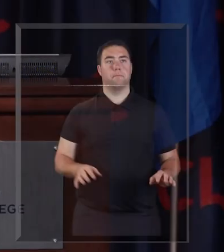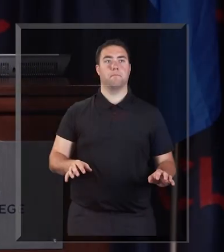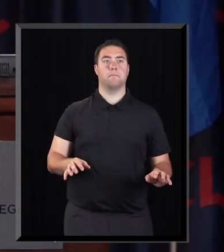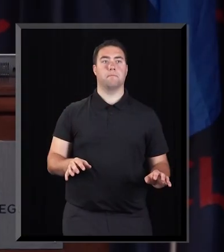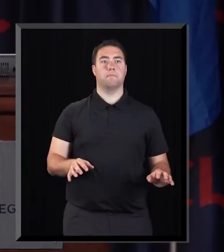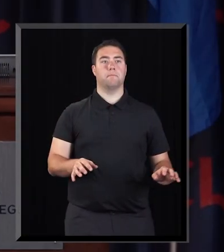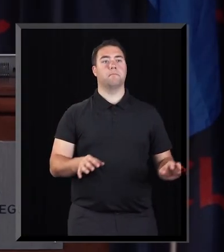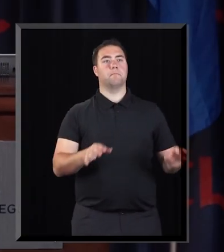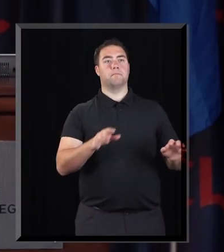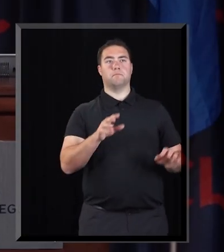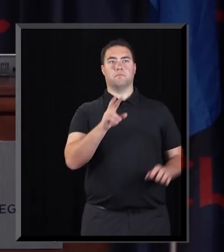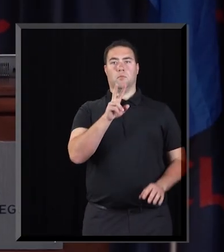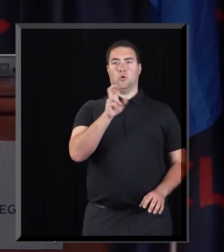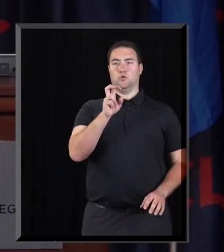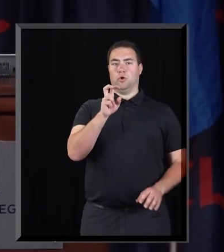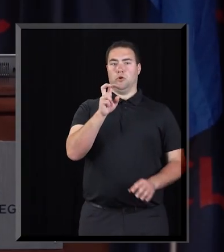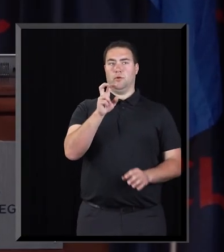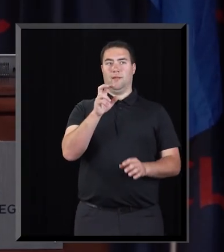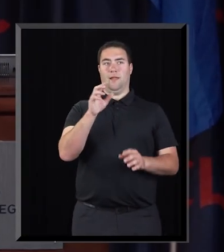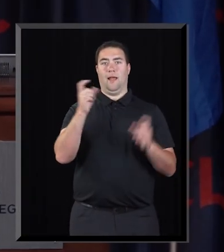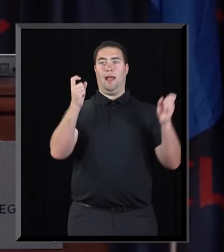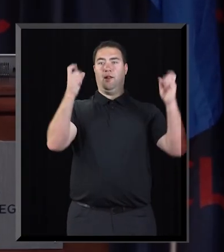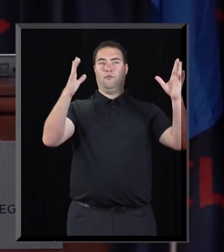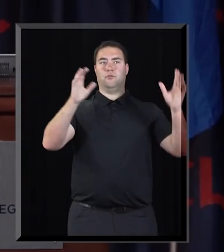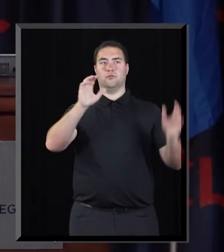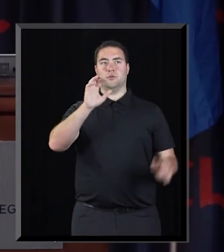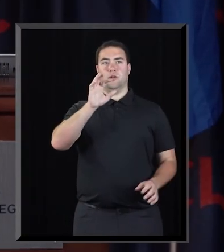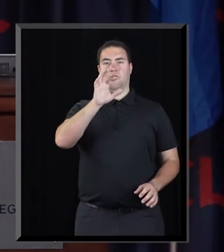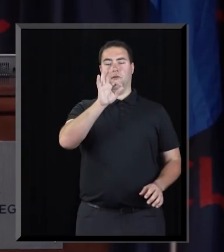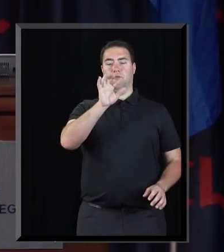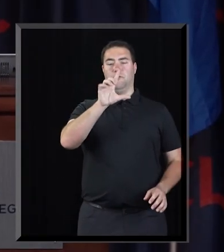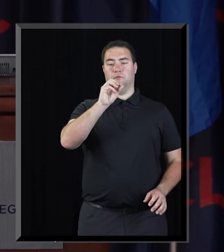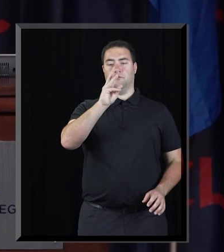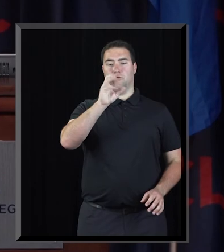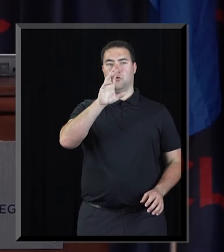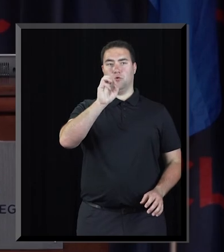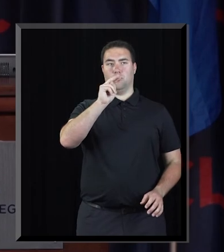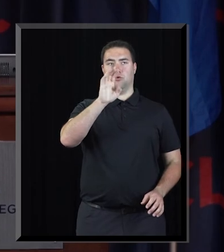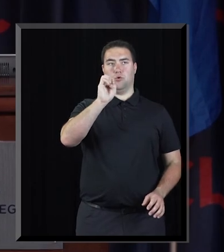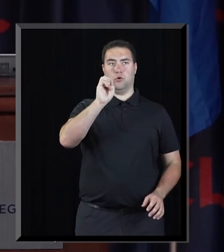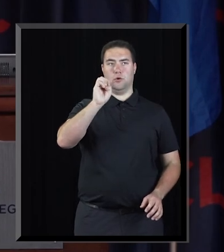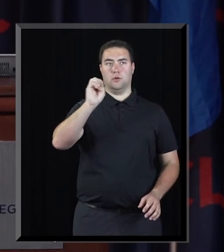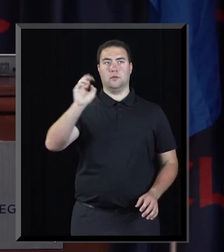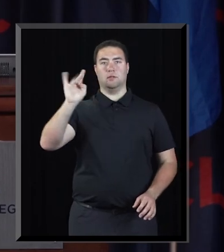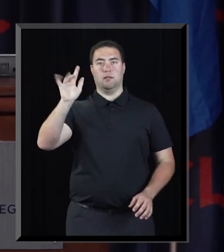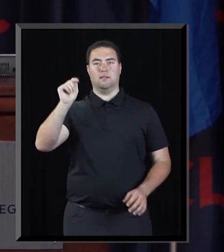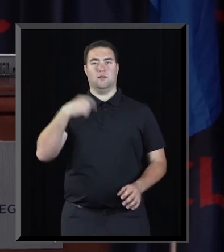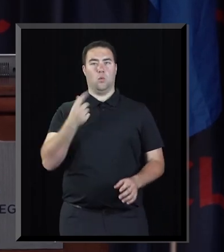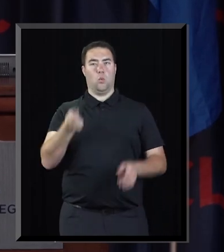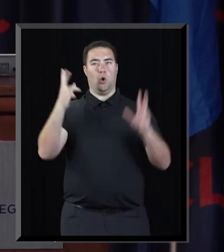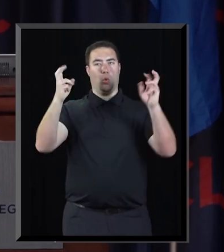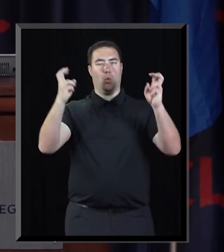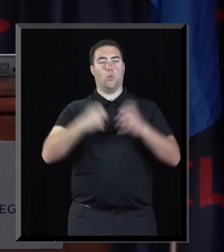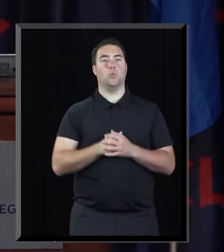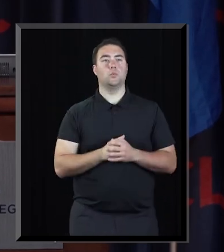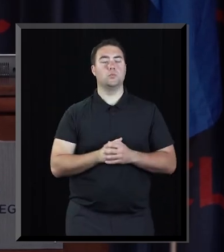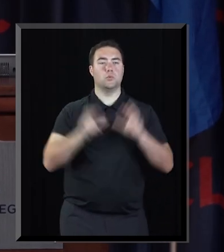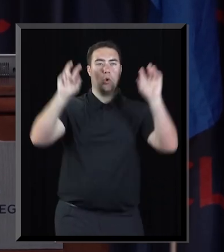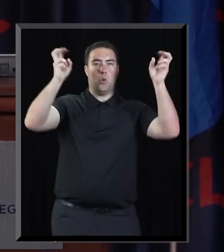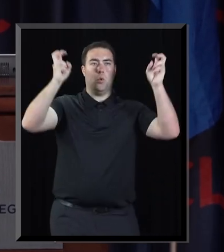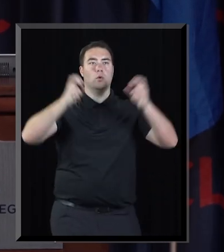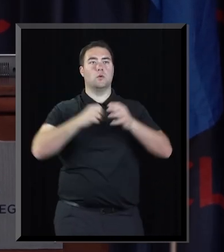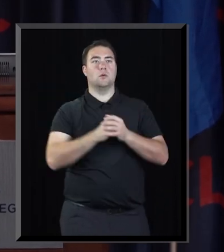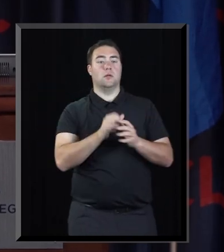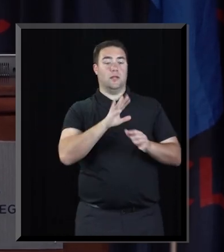With it being the 200th anniversary of Florence Nightingale, the founder of nursing, I feel it is only fitting to start with one of her quotes. Never lose an